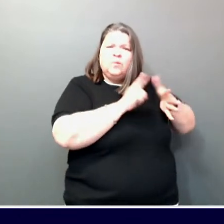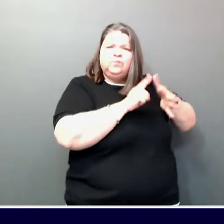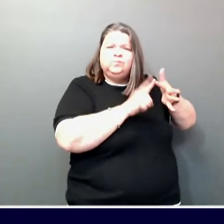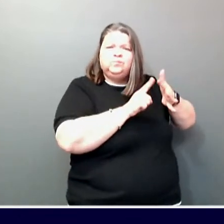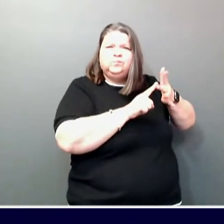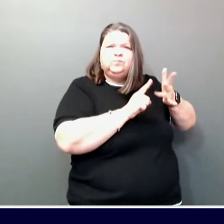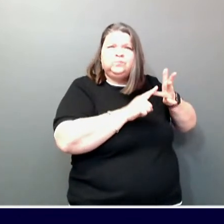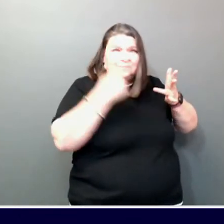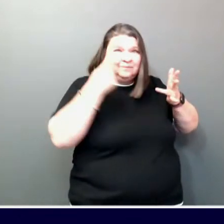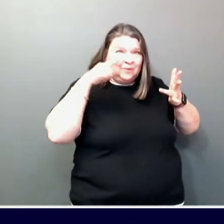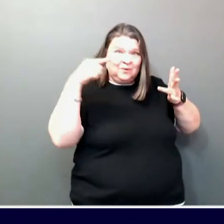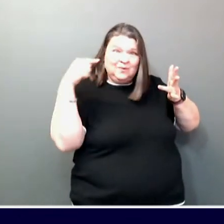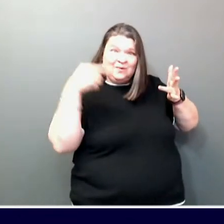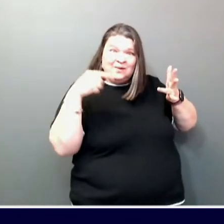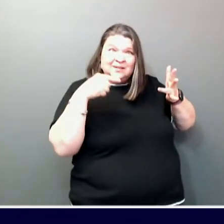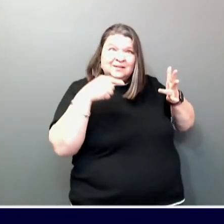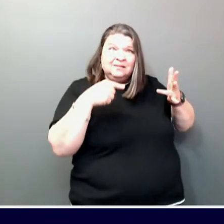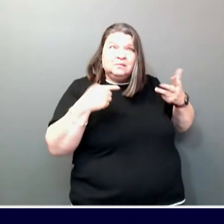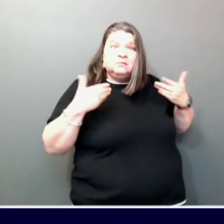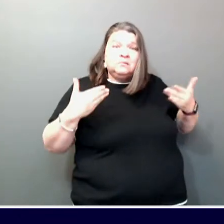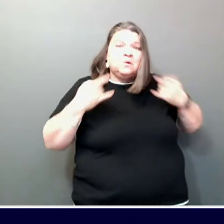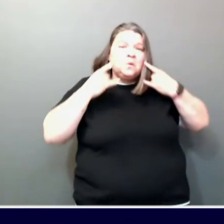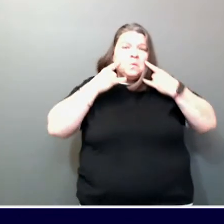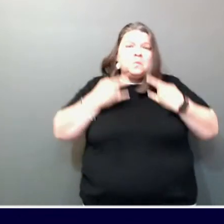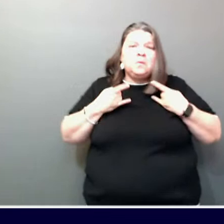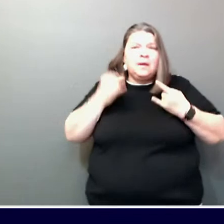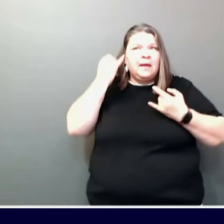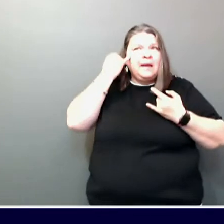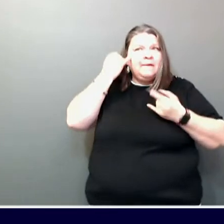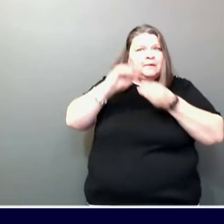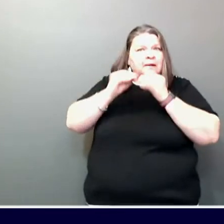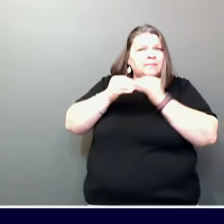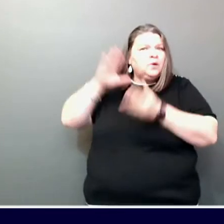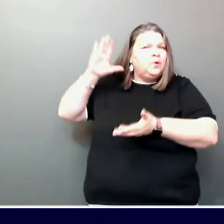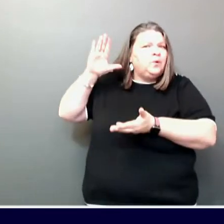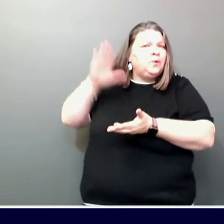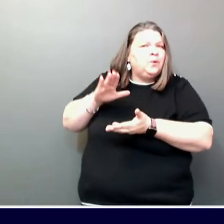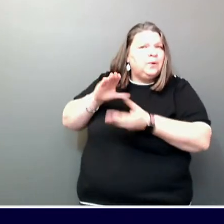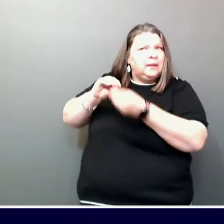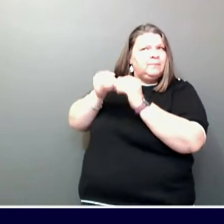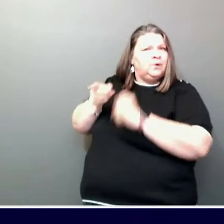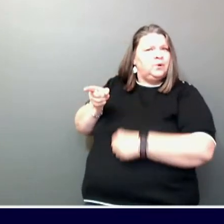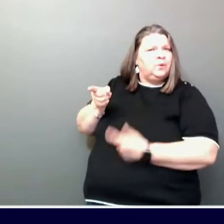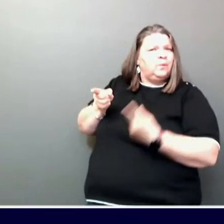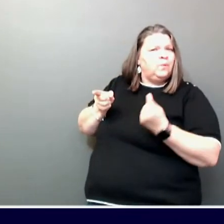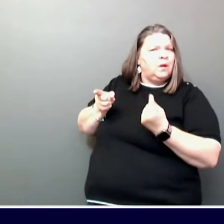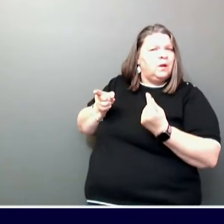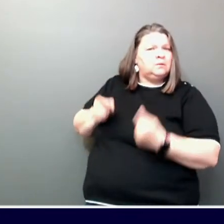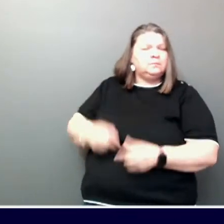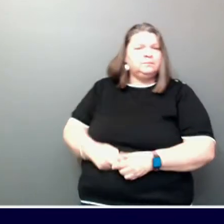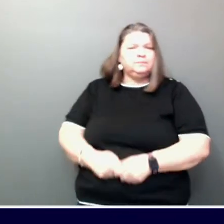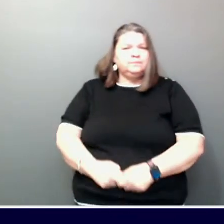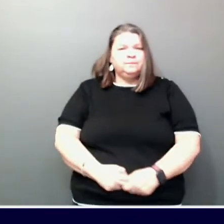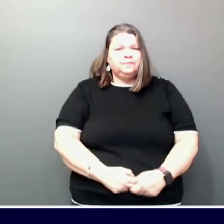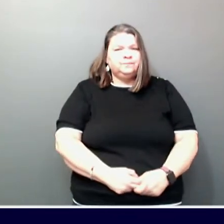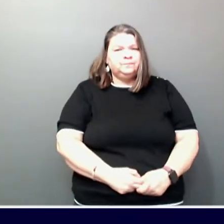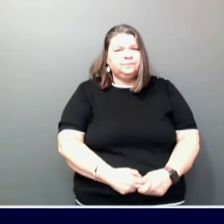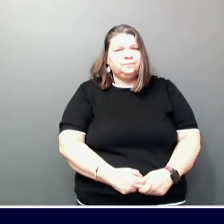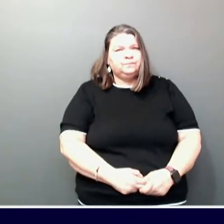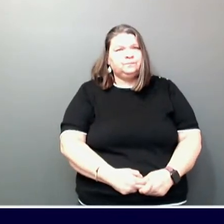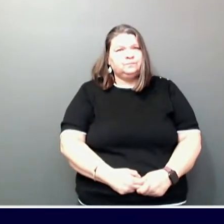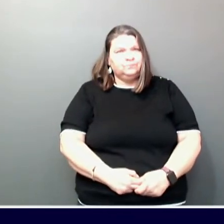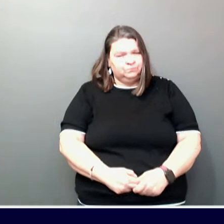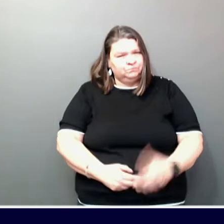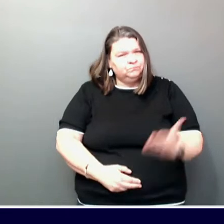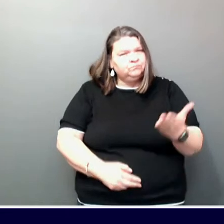or roll back masking requirements in schools? Yeah, sure thing, Corey. Right now we're looking for stability.